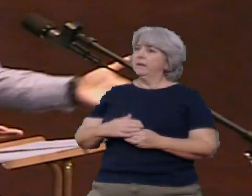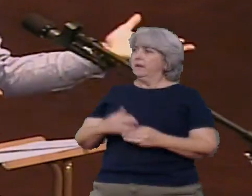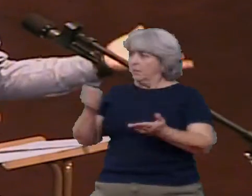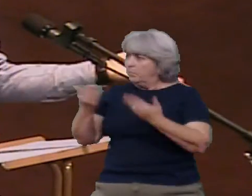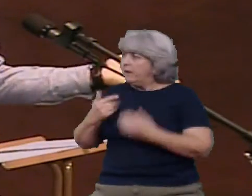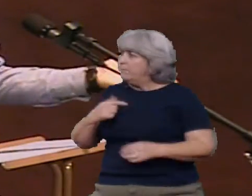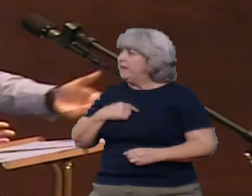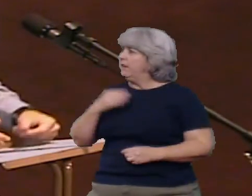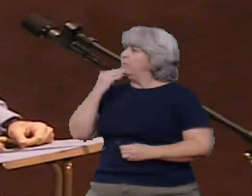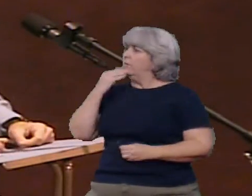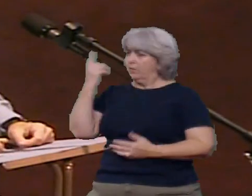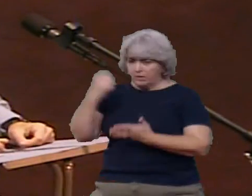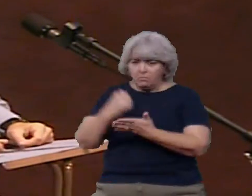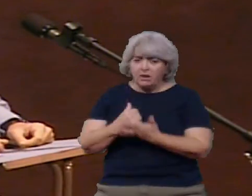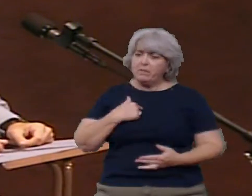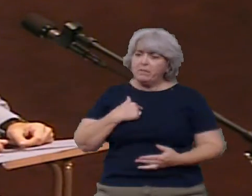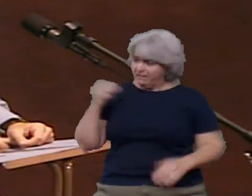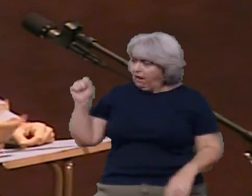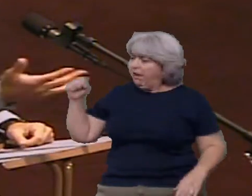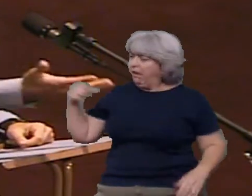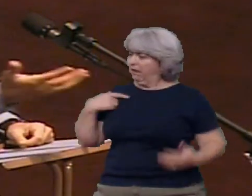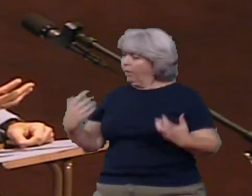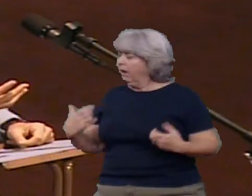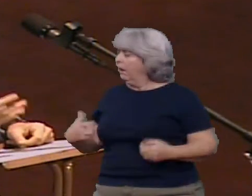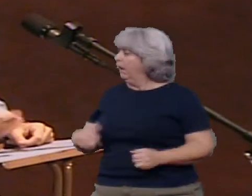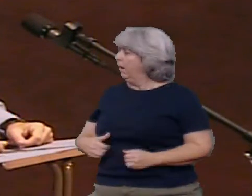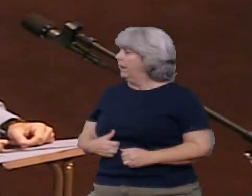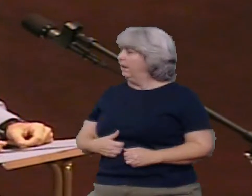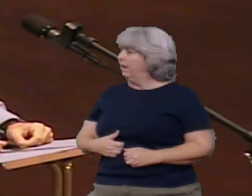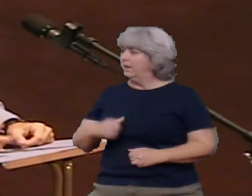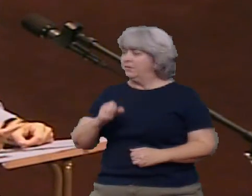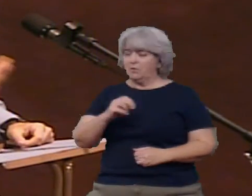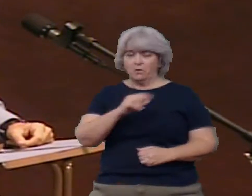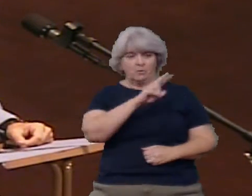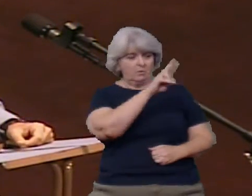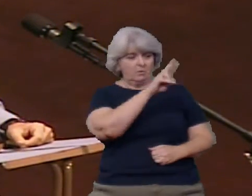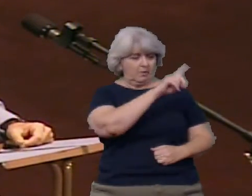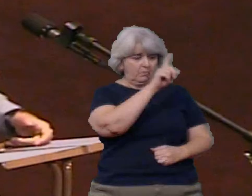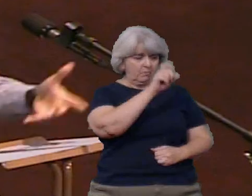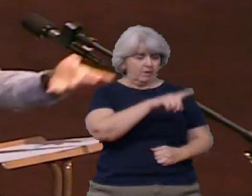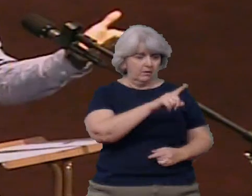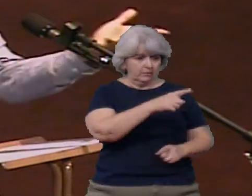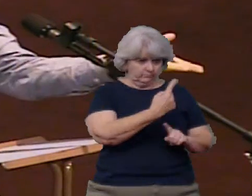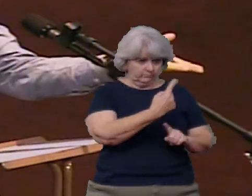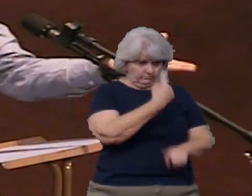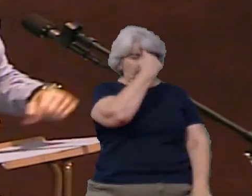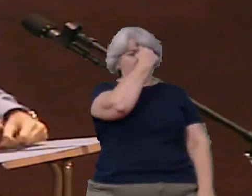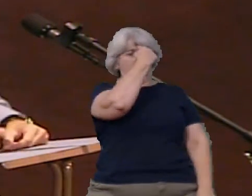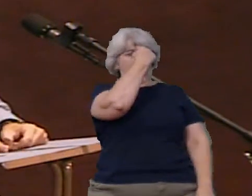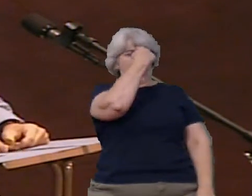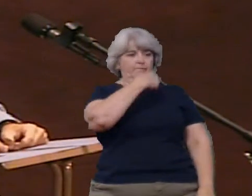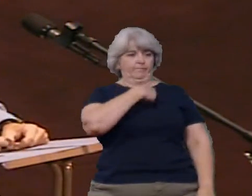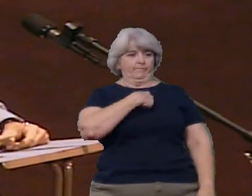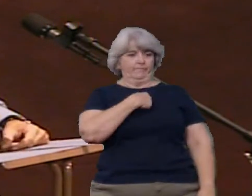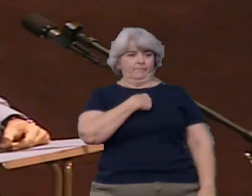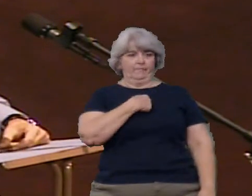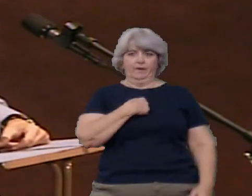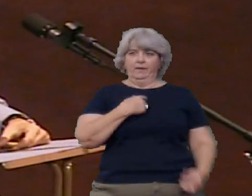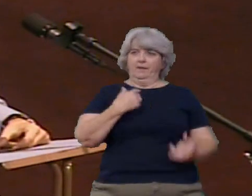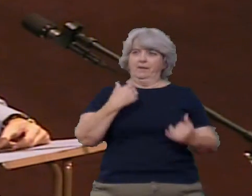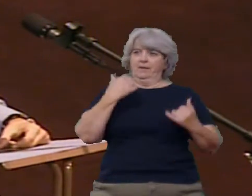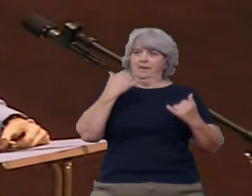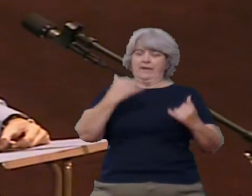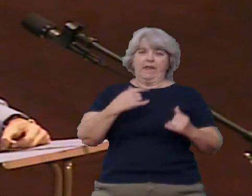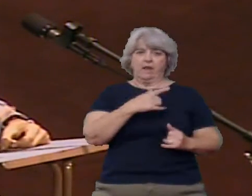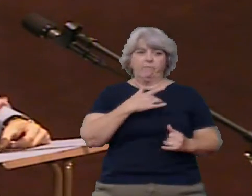want someone to help me if I was hungry. And when they read that question, now all of a sudden, that young lady's circumstances were personal to